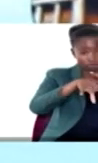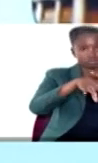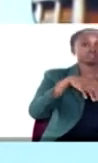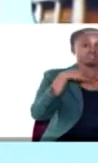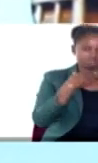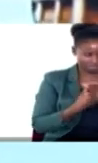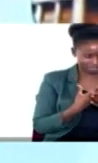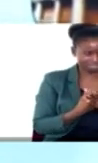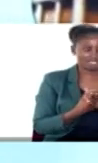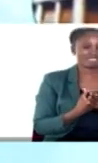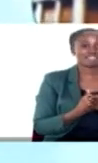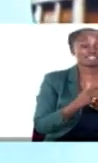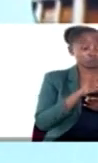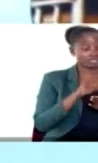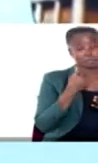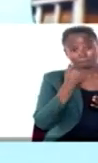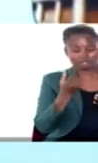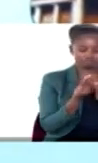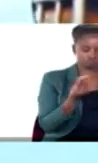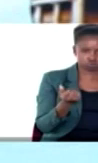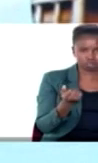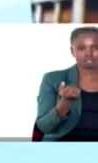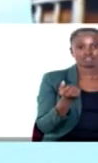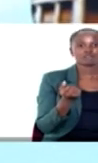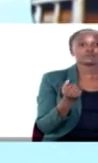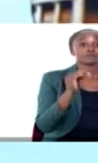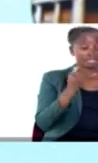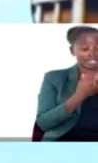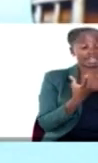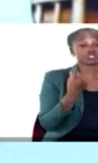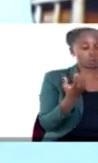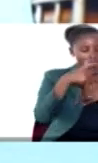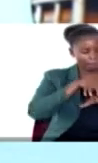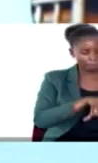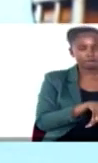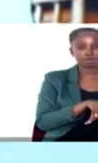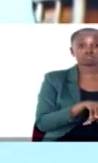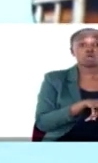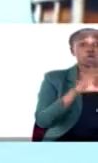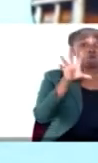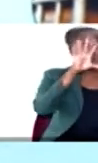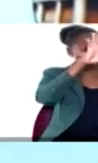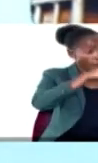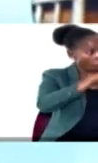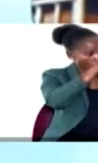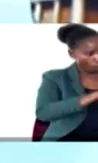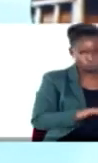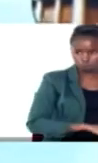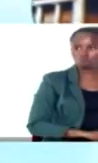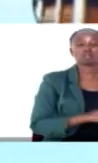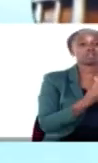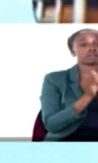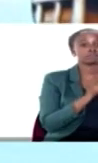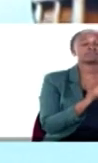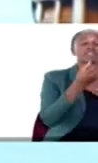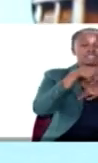this best case scenario, provided we implement all these measures and interventions with a